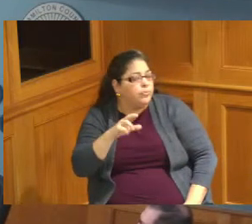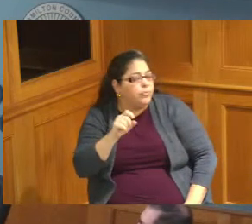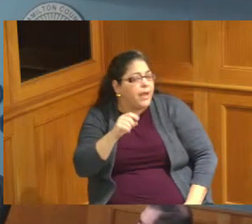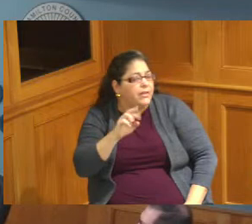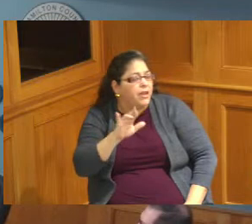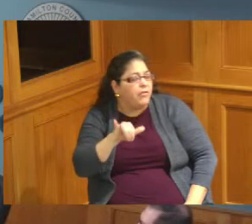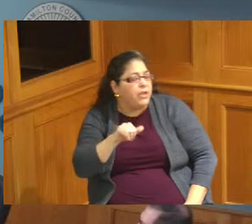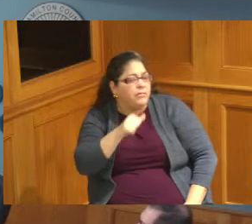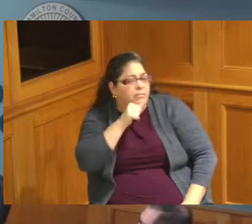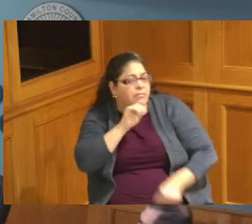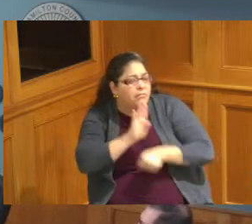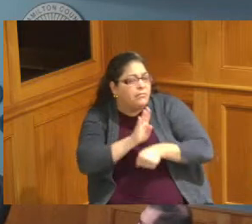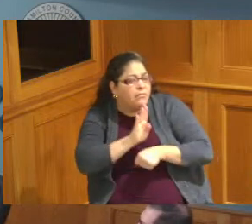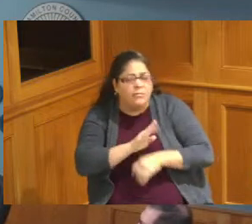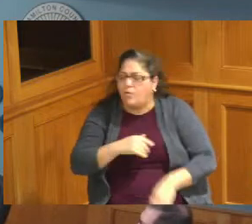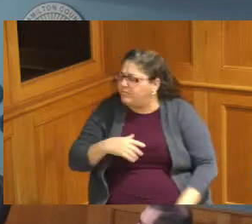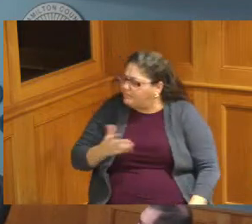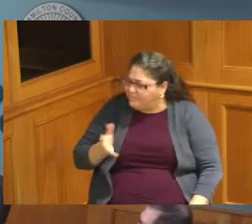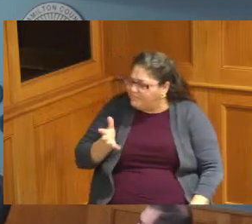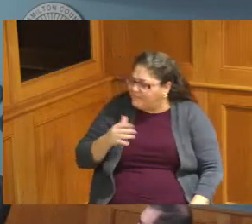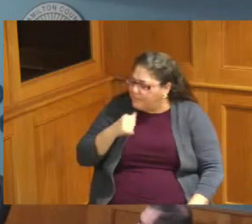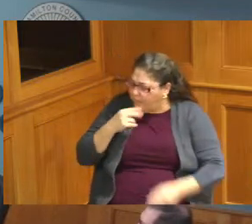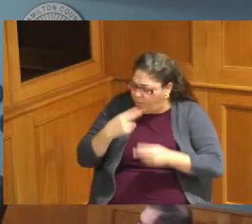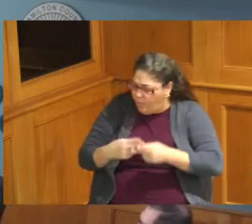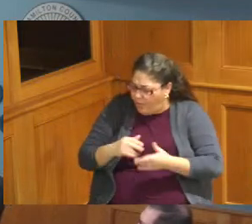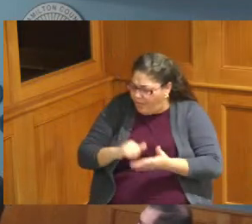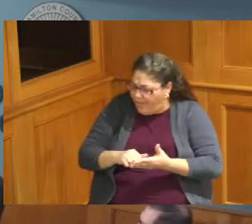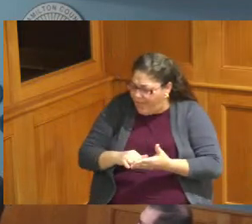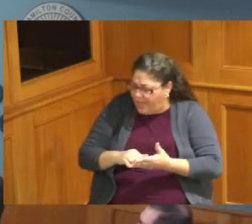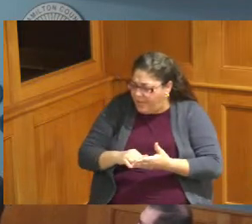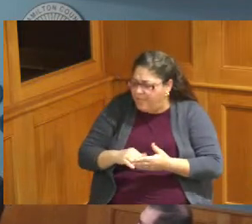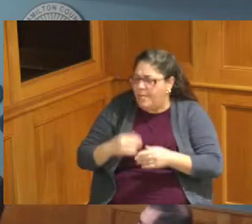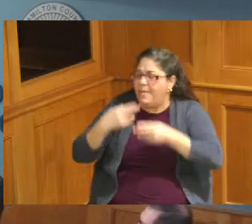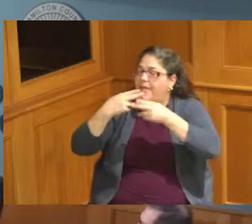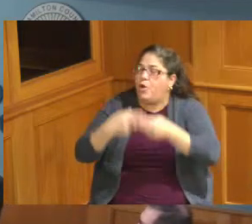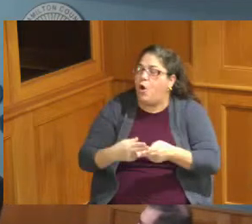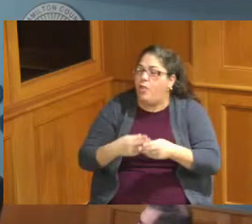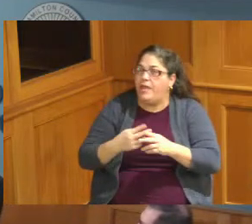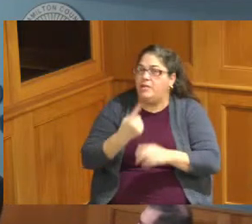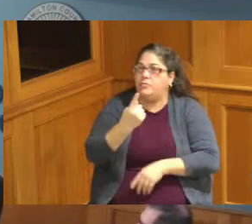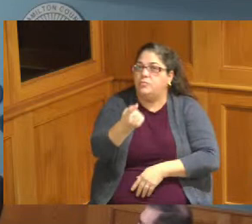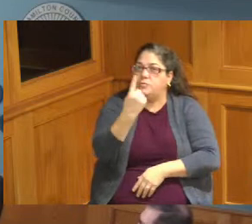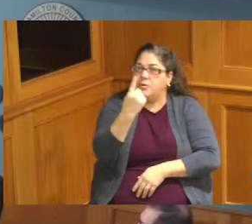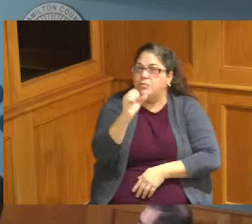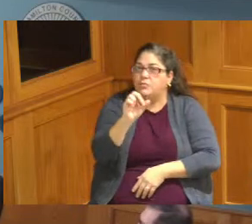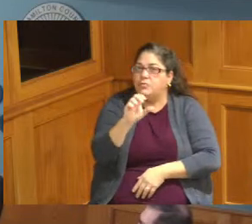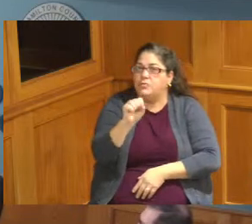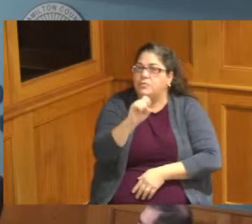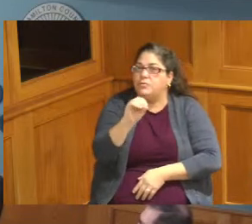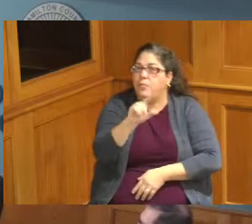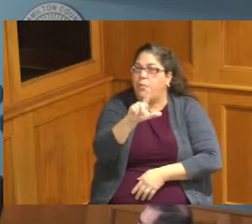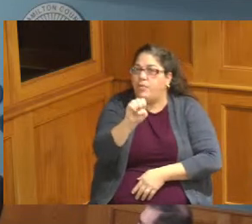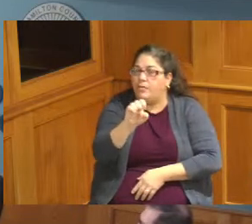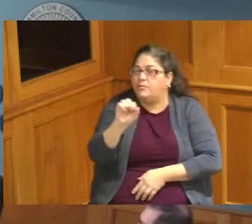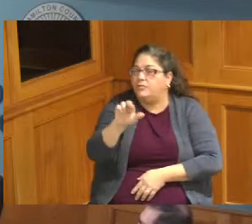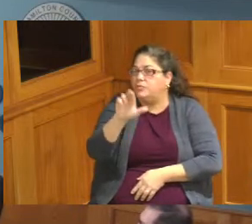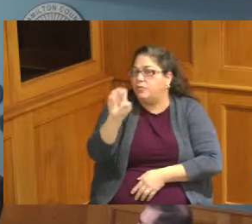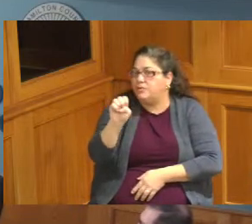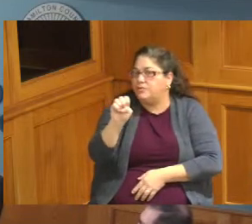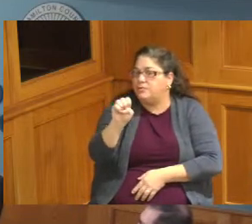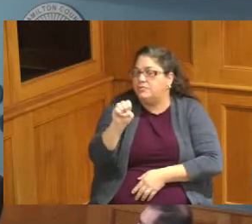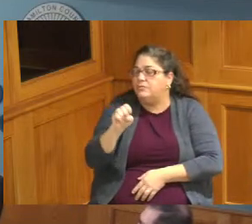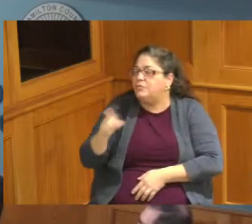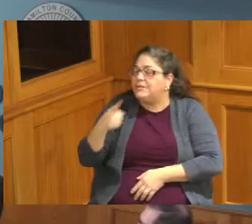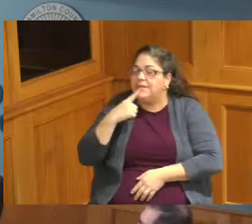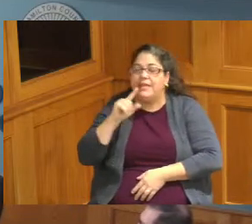not proprietary. It might be sole source. I'm not sure. sole But, source. For example, you indicated to me